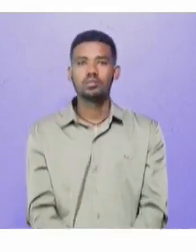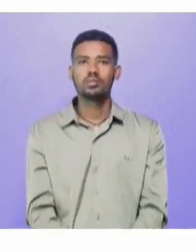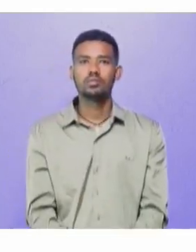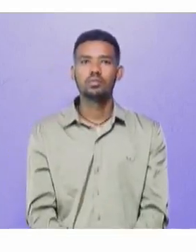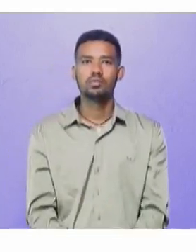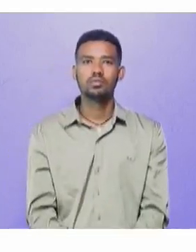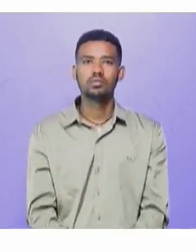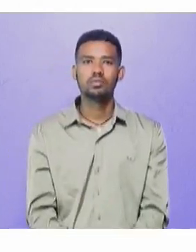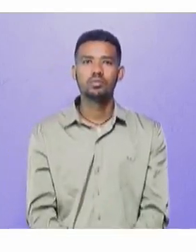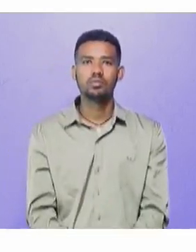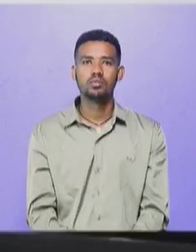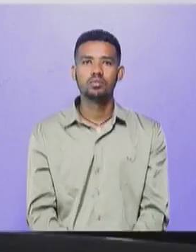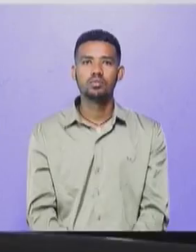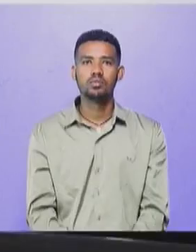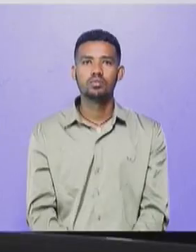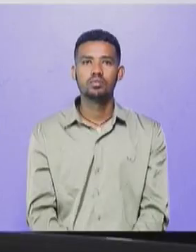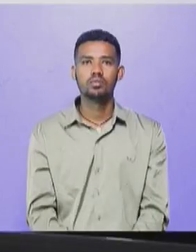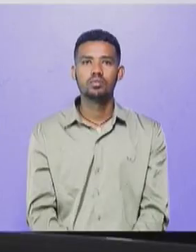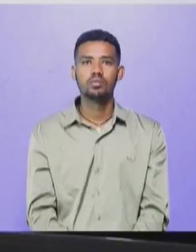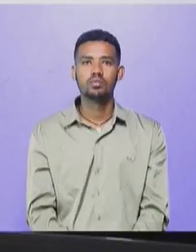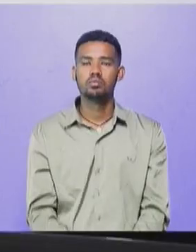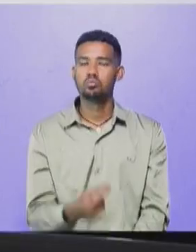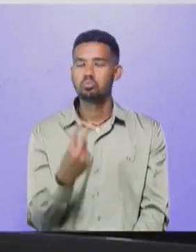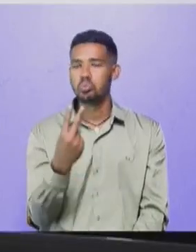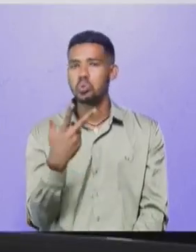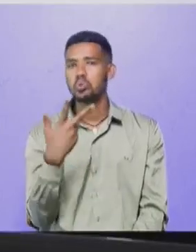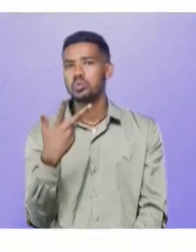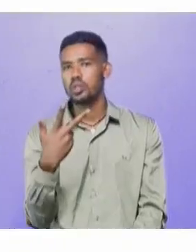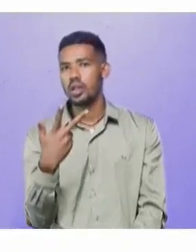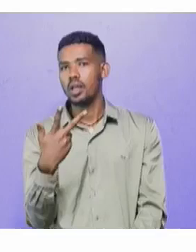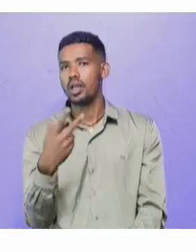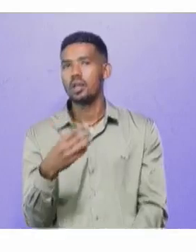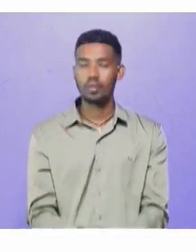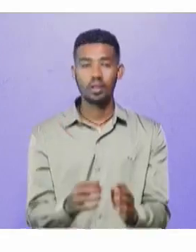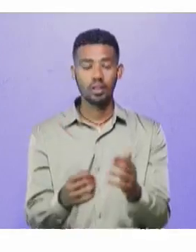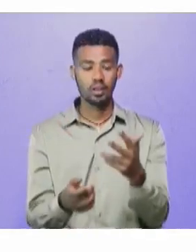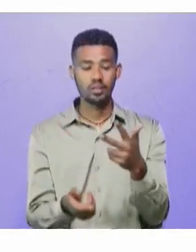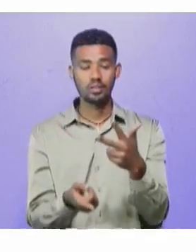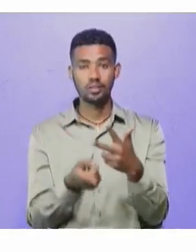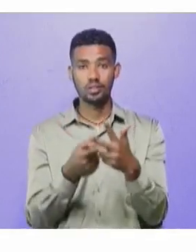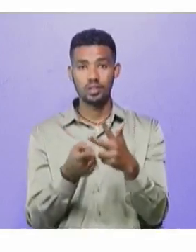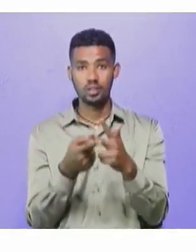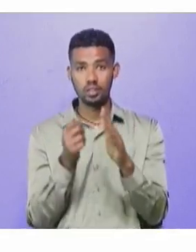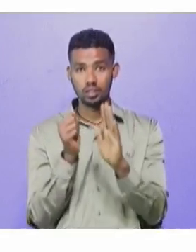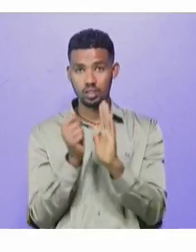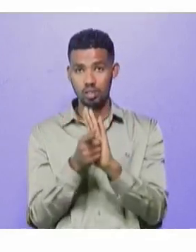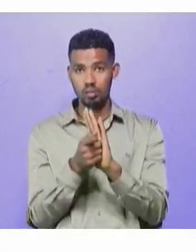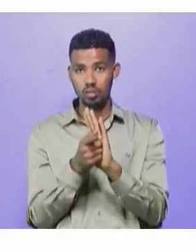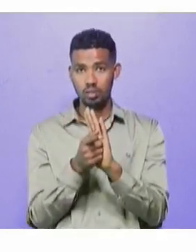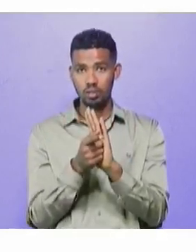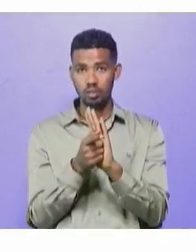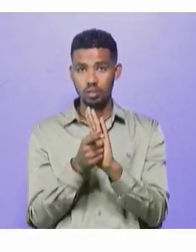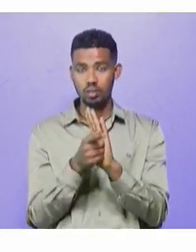It means two oxen, three oxen, and more. Child,